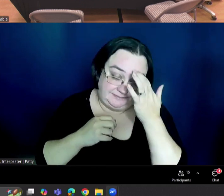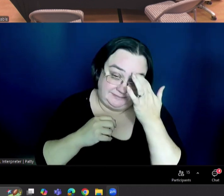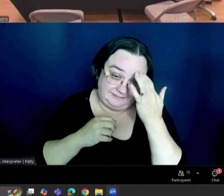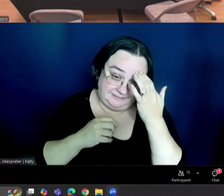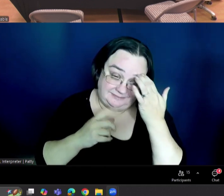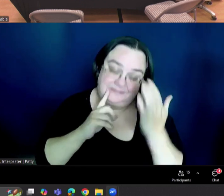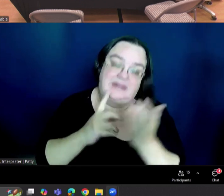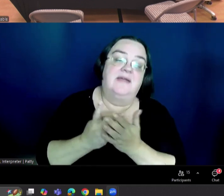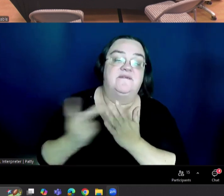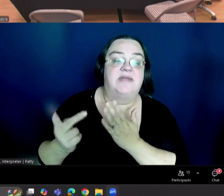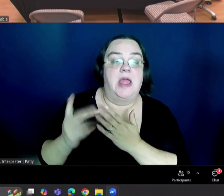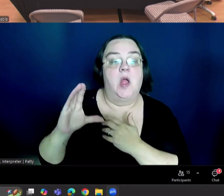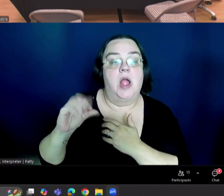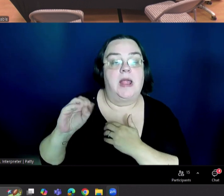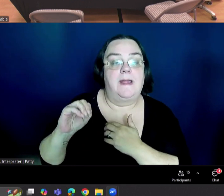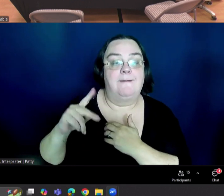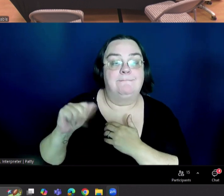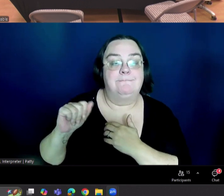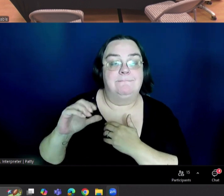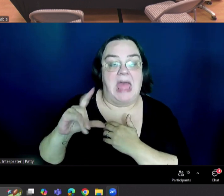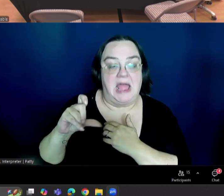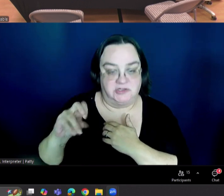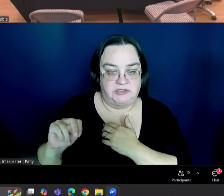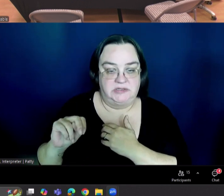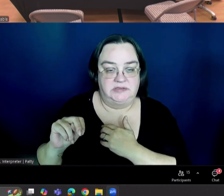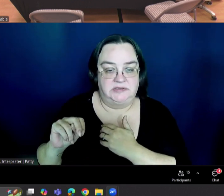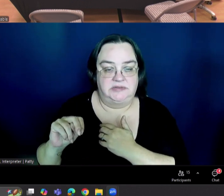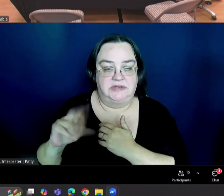compaction and backfilling of WSSC's project.